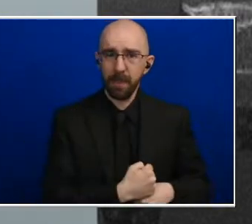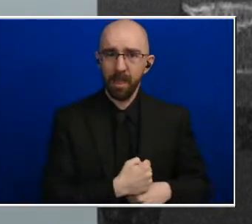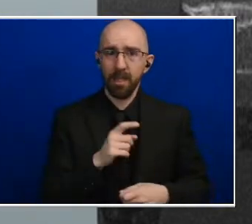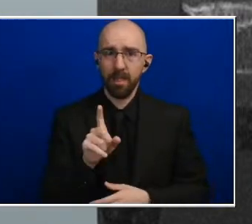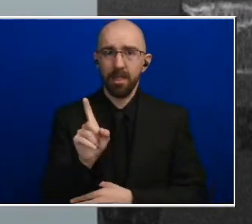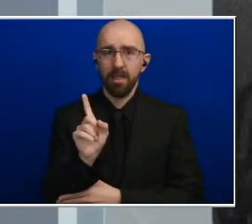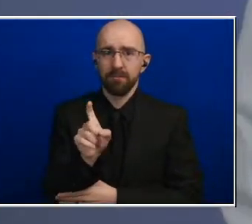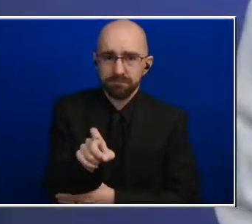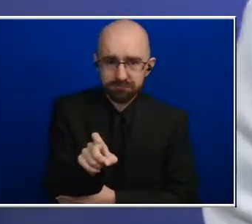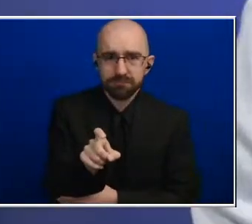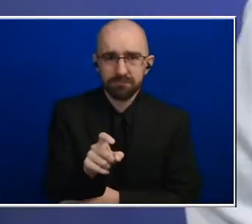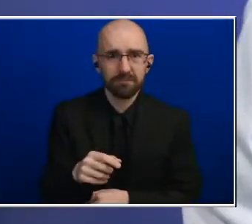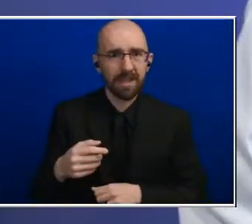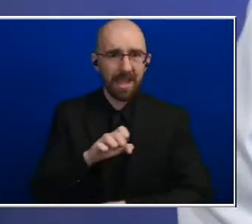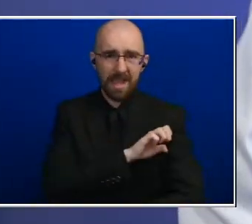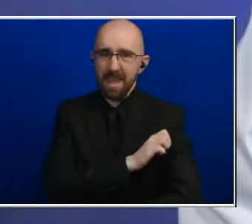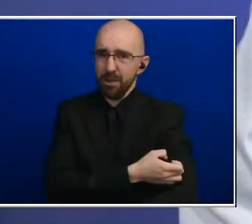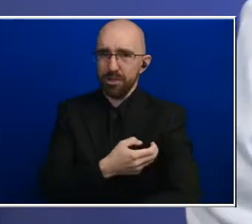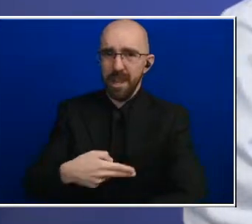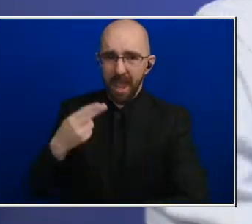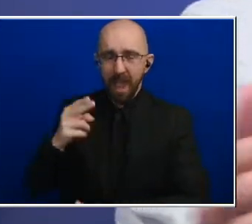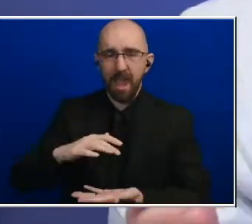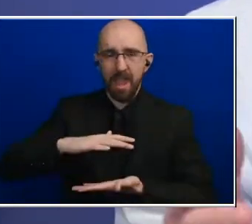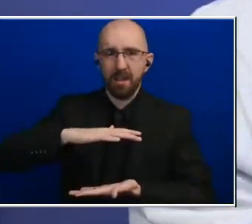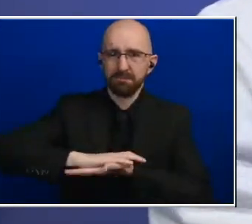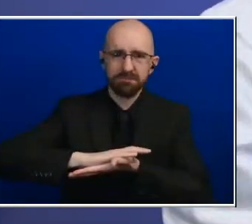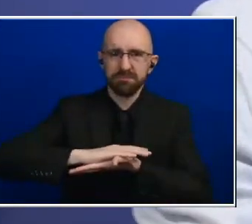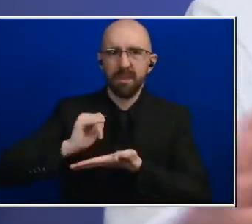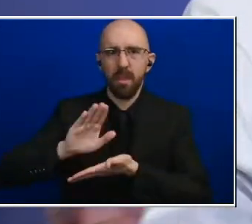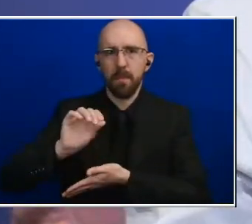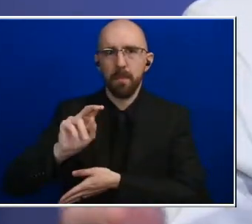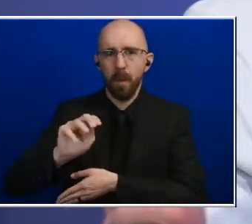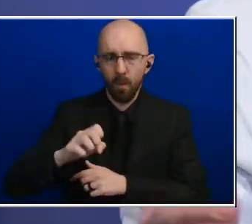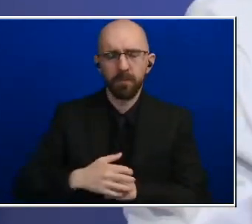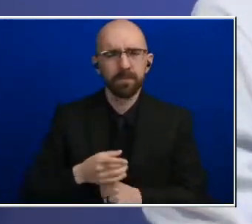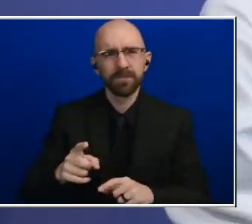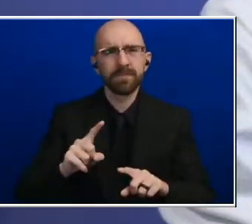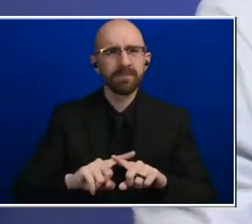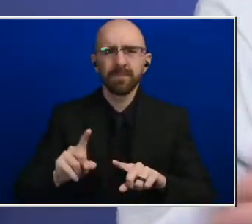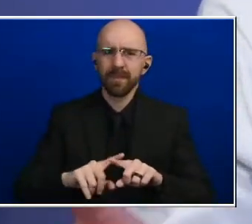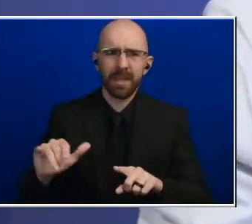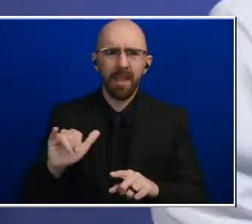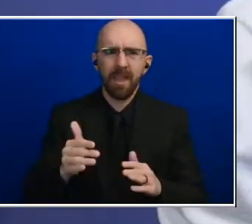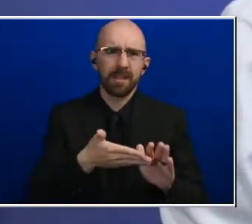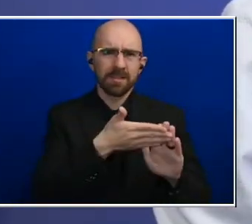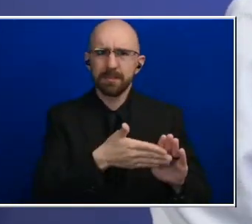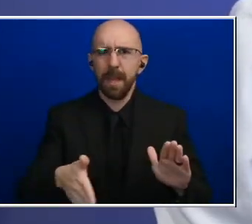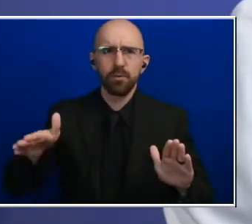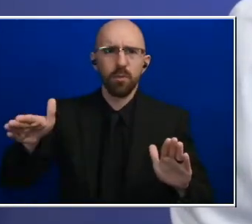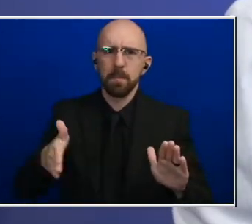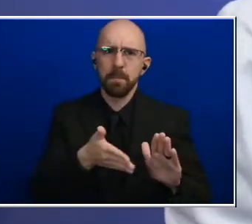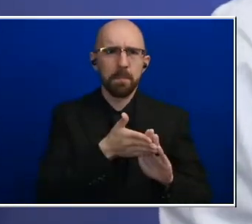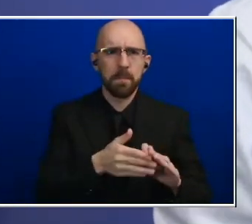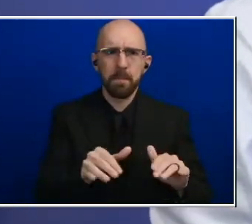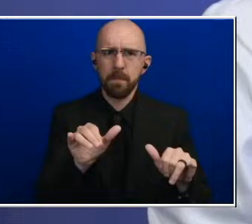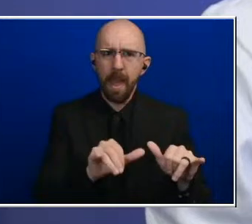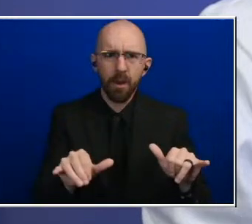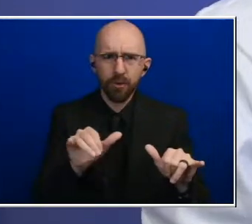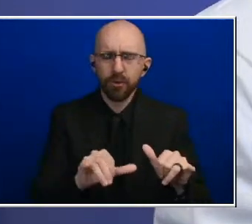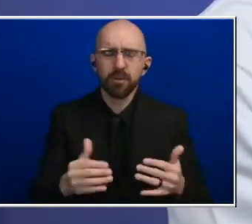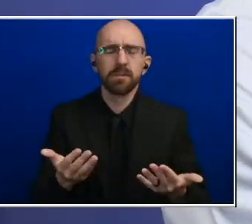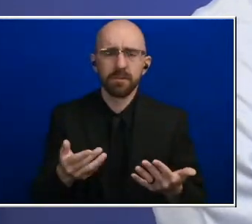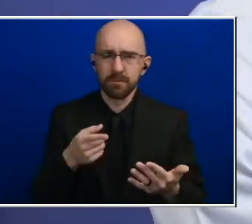high energy and it crushes that bone. Now these come in a lot of, like a whole spectrum of patterns, and some of them are